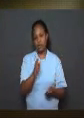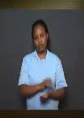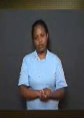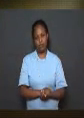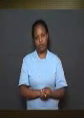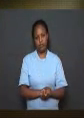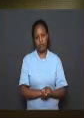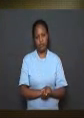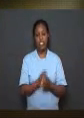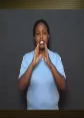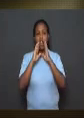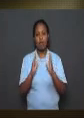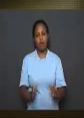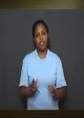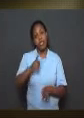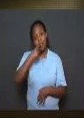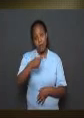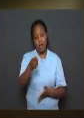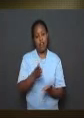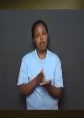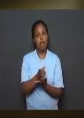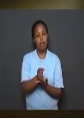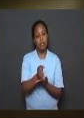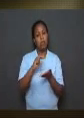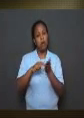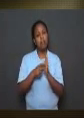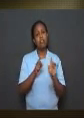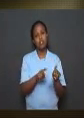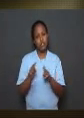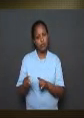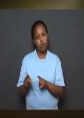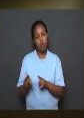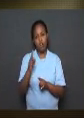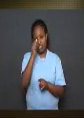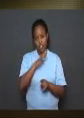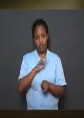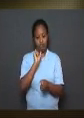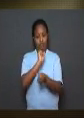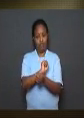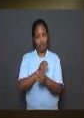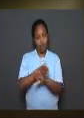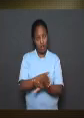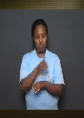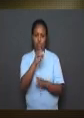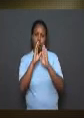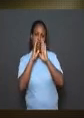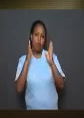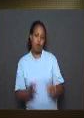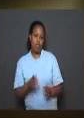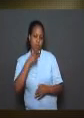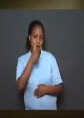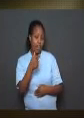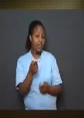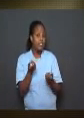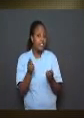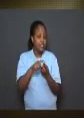Presumption of innocence means that the accused is assumed to be innocent